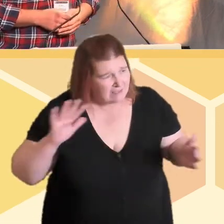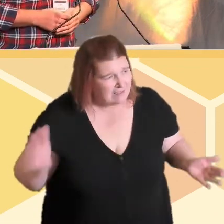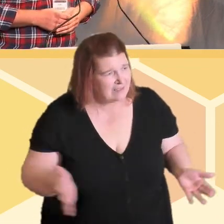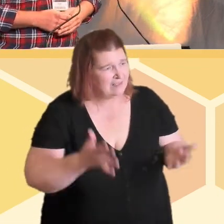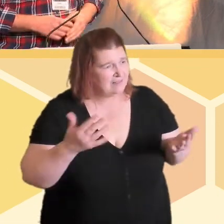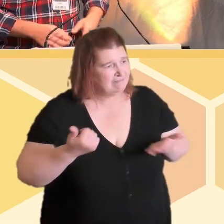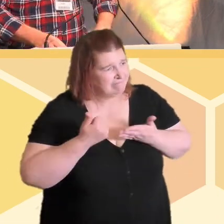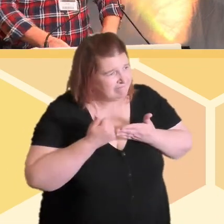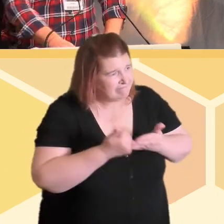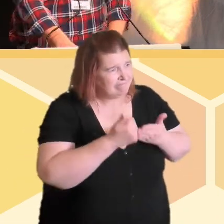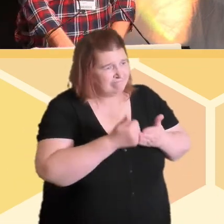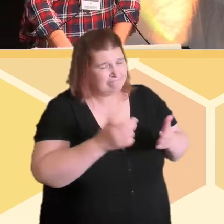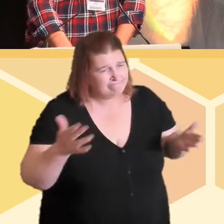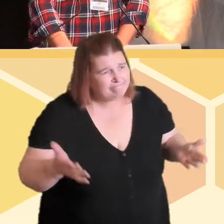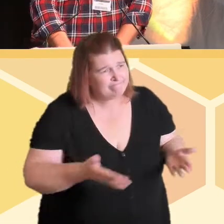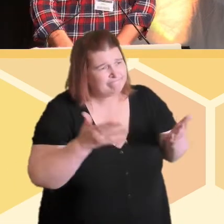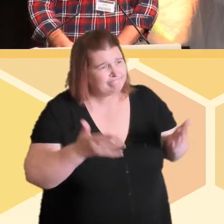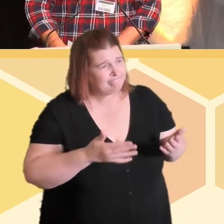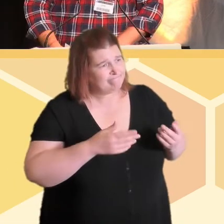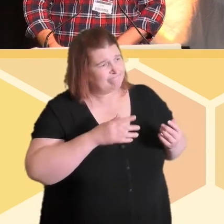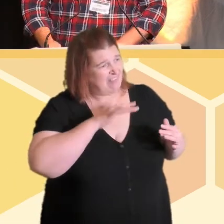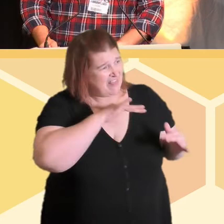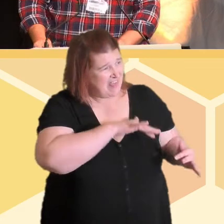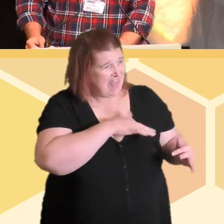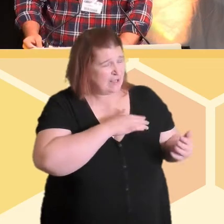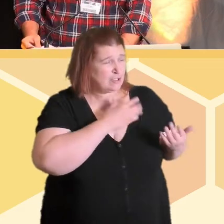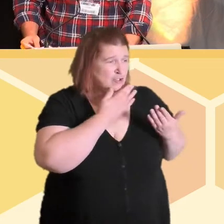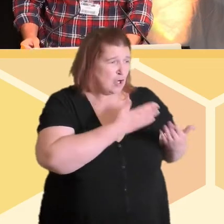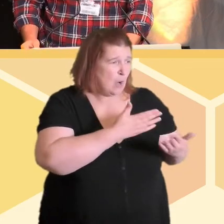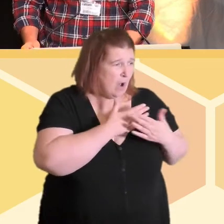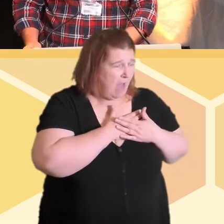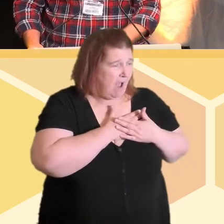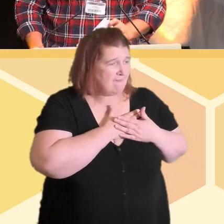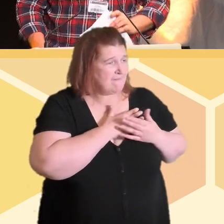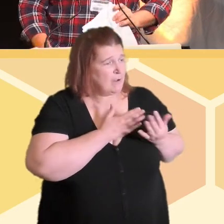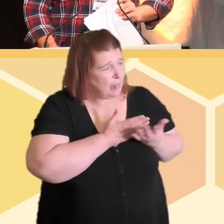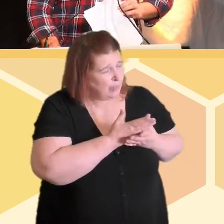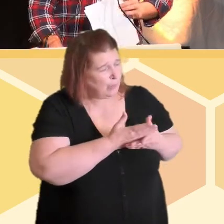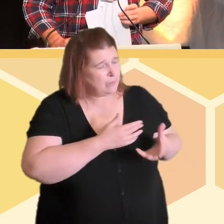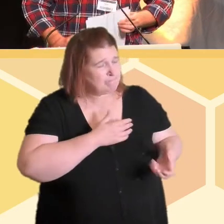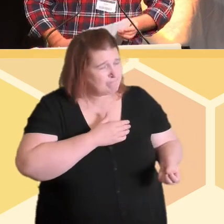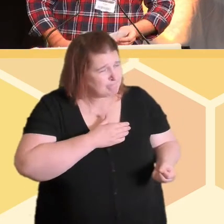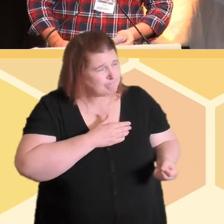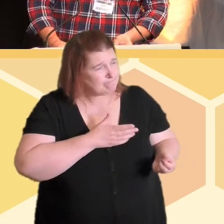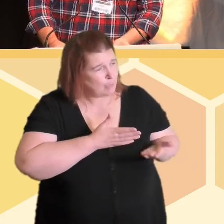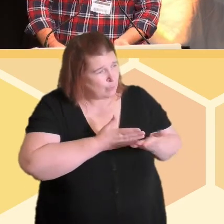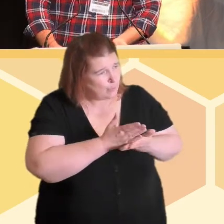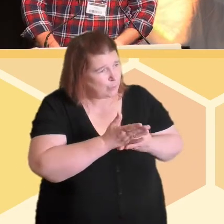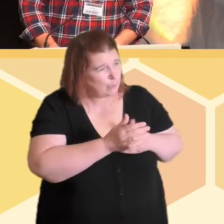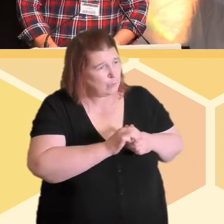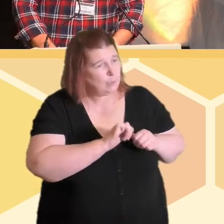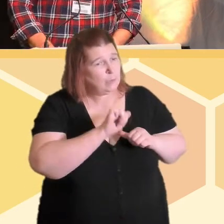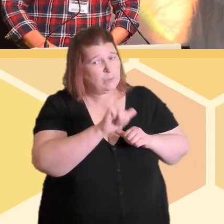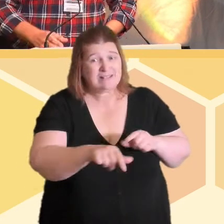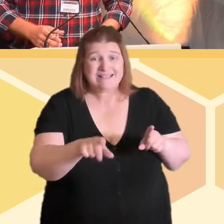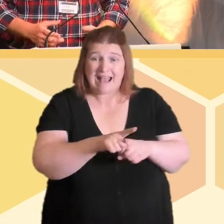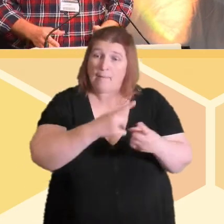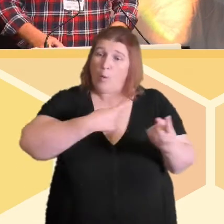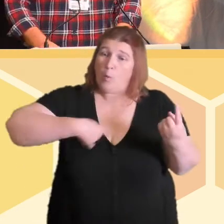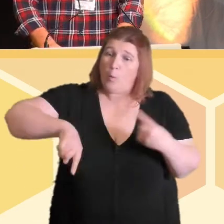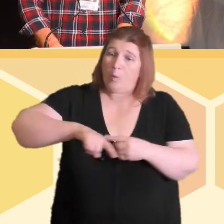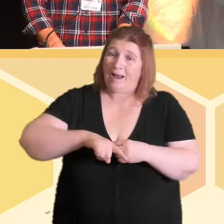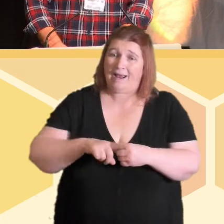to support, to care for her, and to show her my love by being with her. And likewise, as disciples, we are